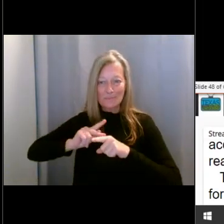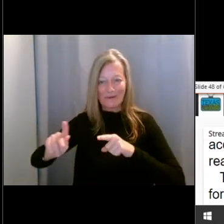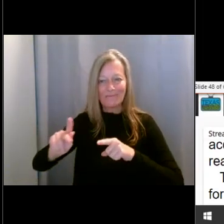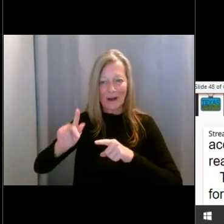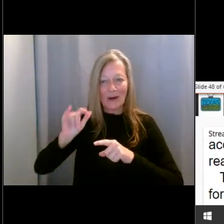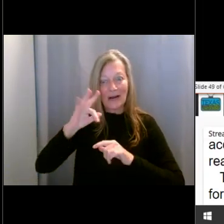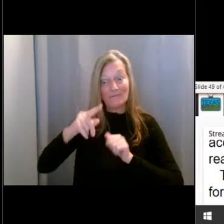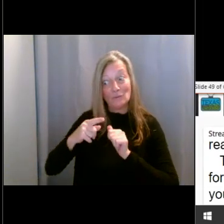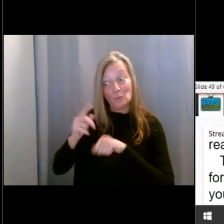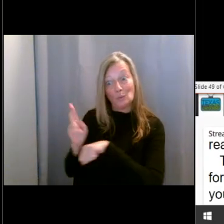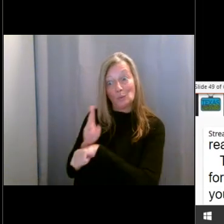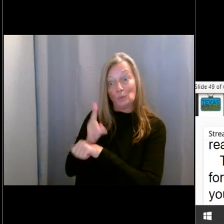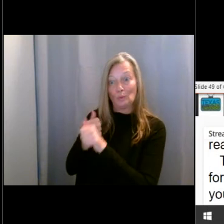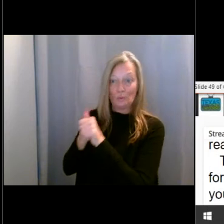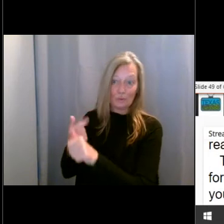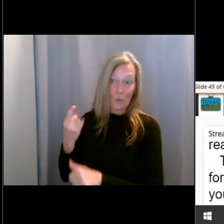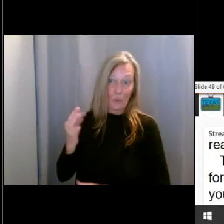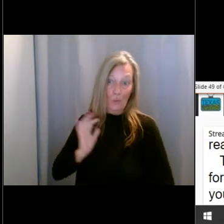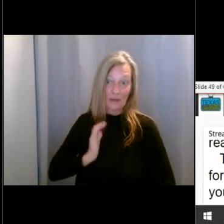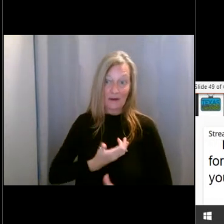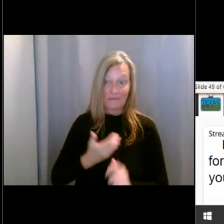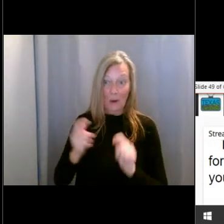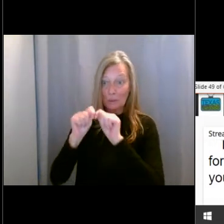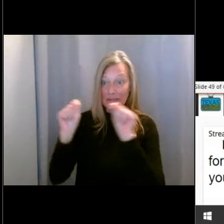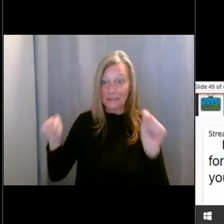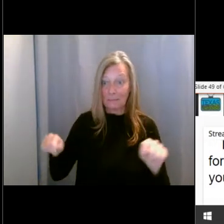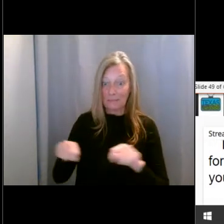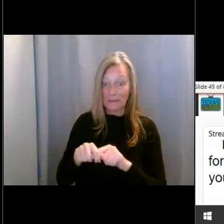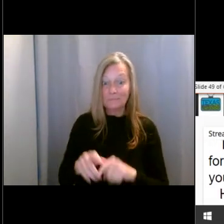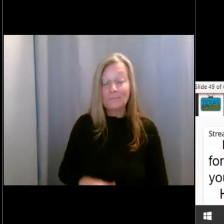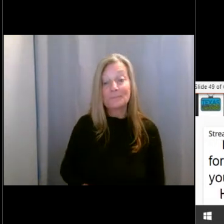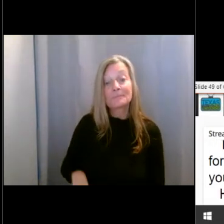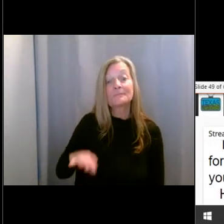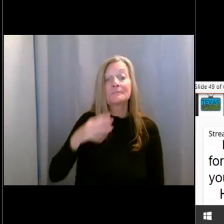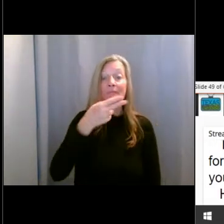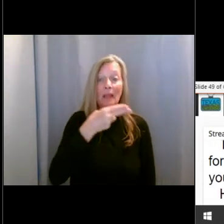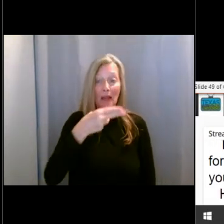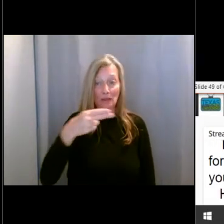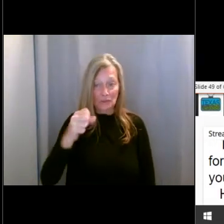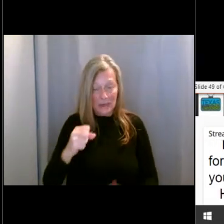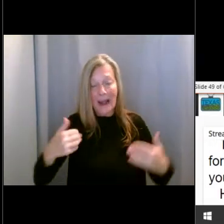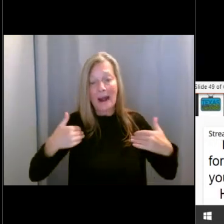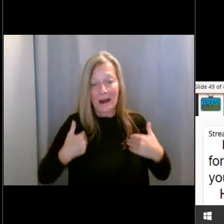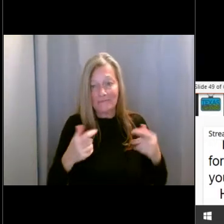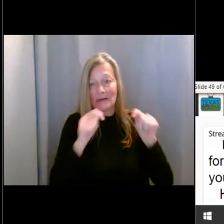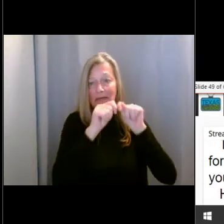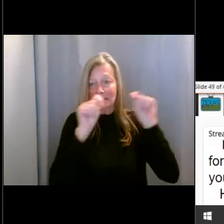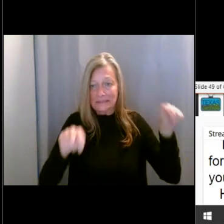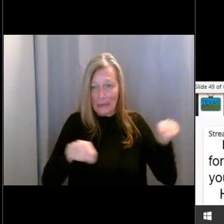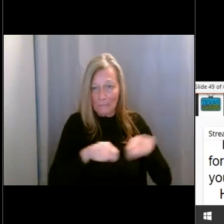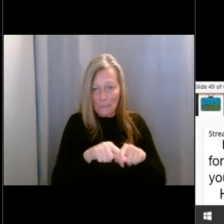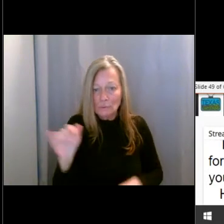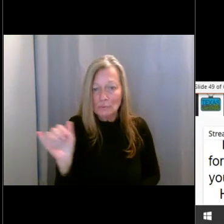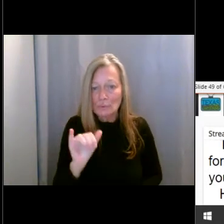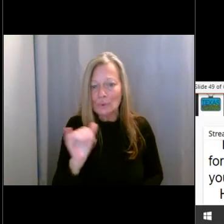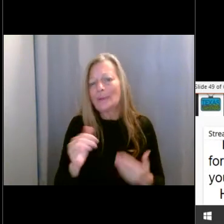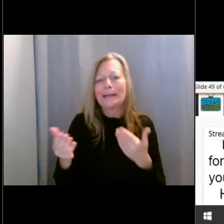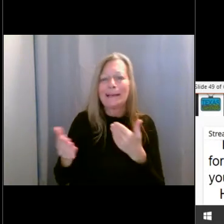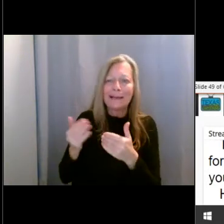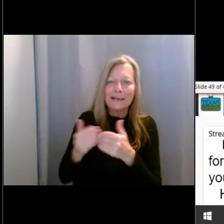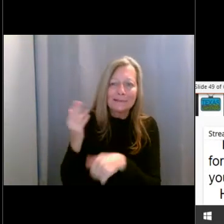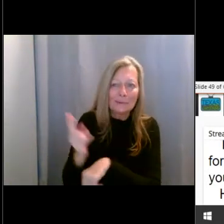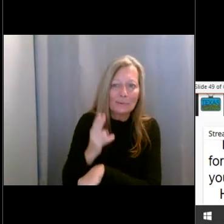templates. HHS has templates too. Easy to use a newsletter template and reports